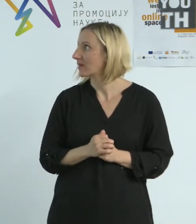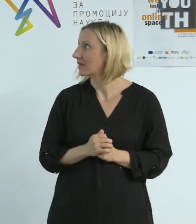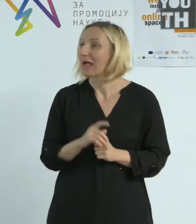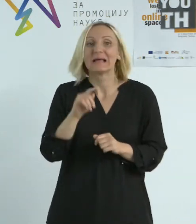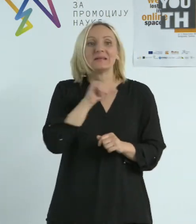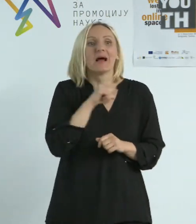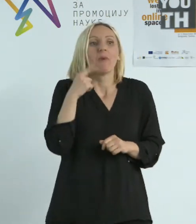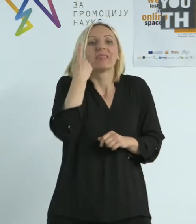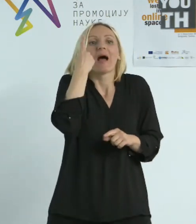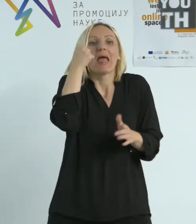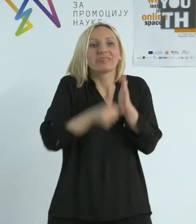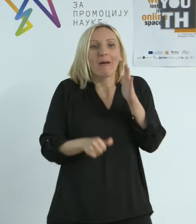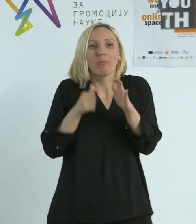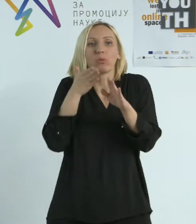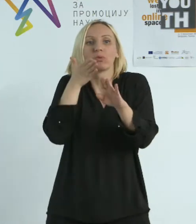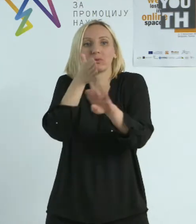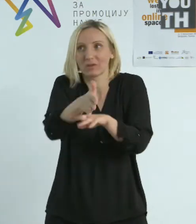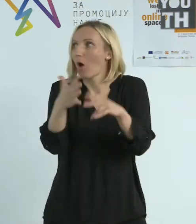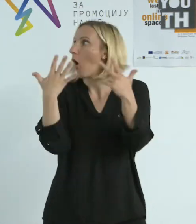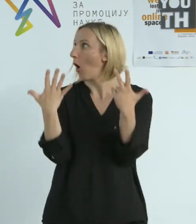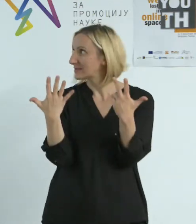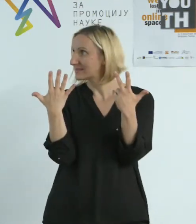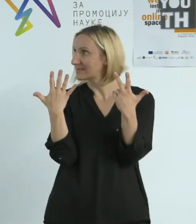that finish at least one module, 0.